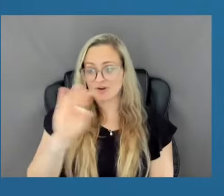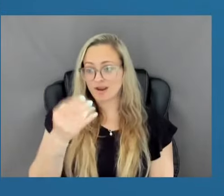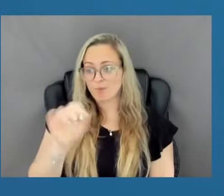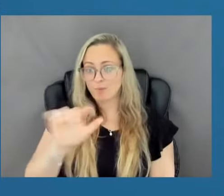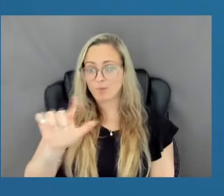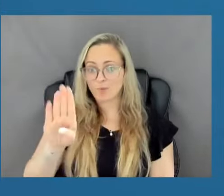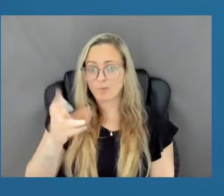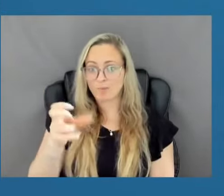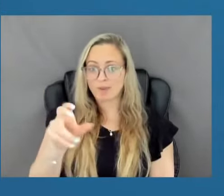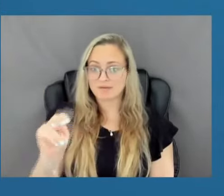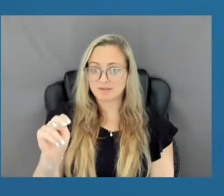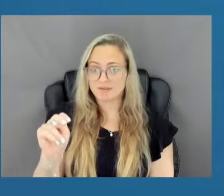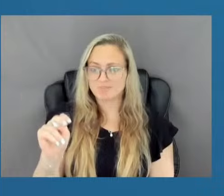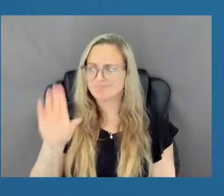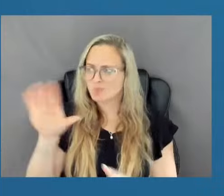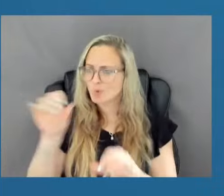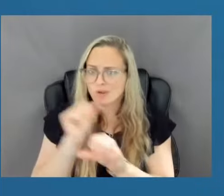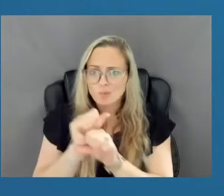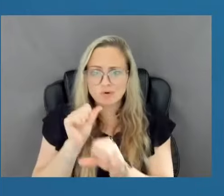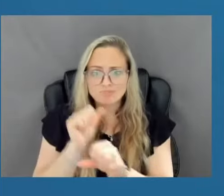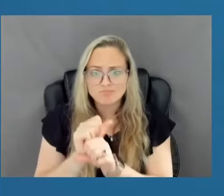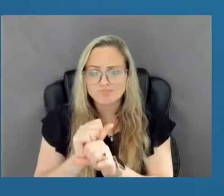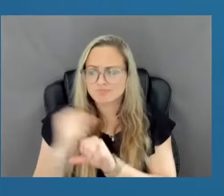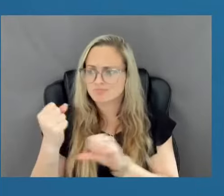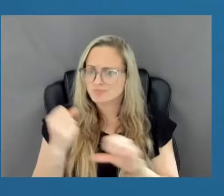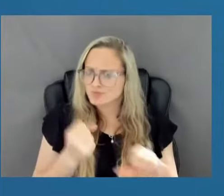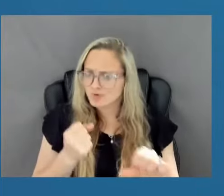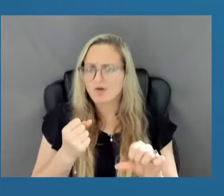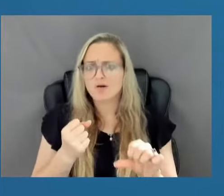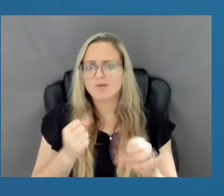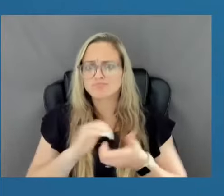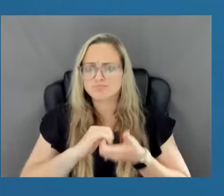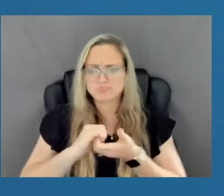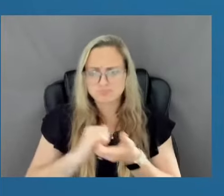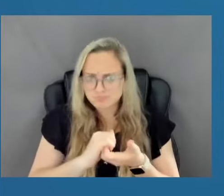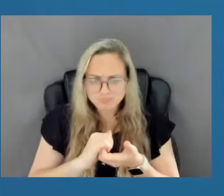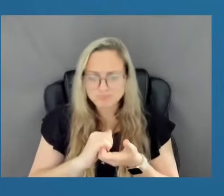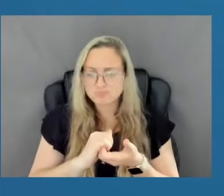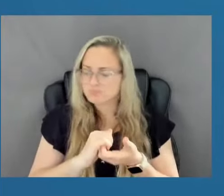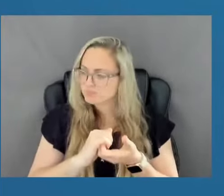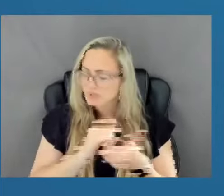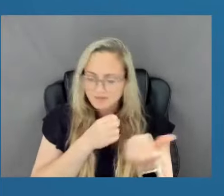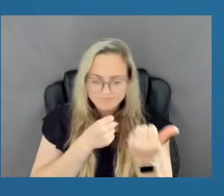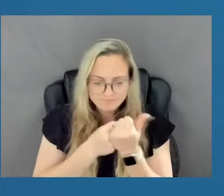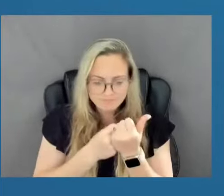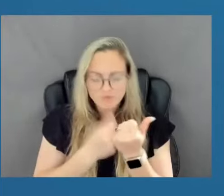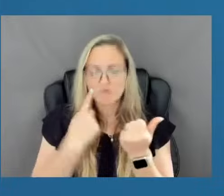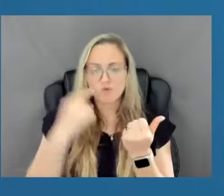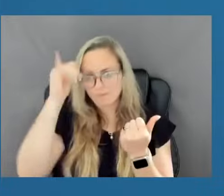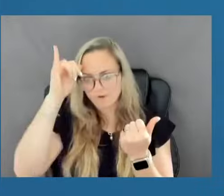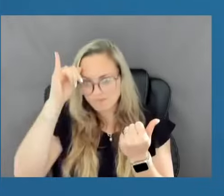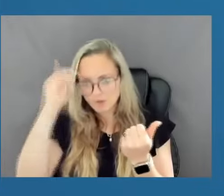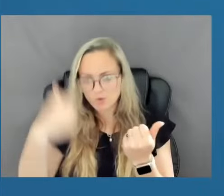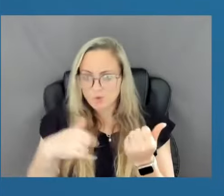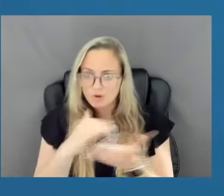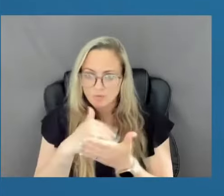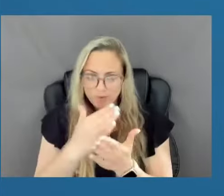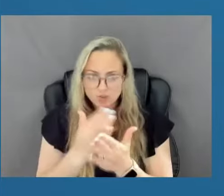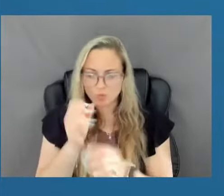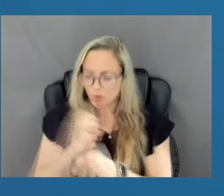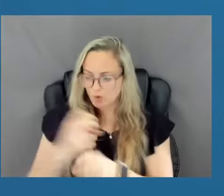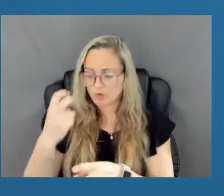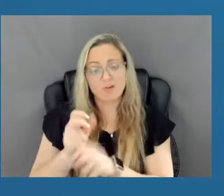did a great job. Strong partners who delivered for Buffalo and our budget. We worked hard